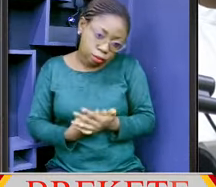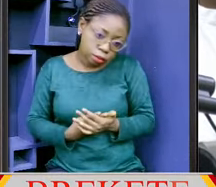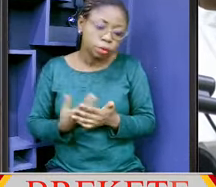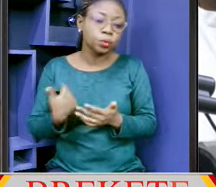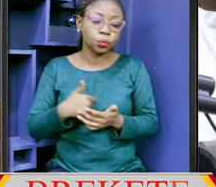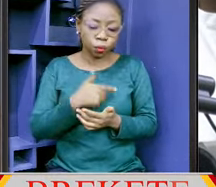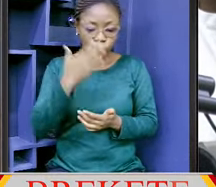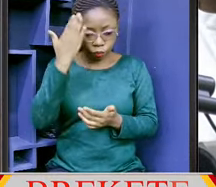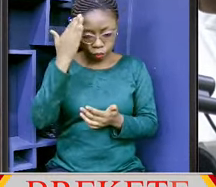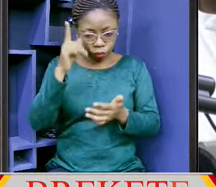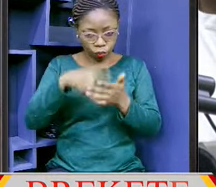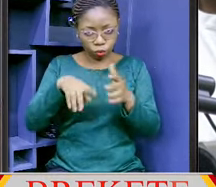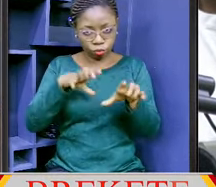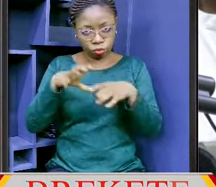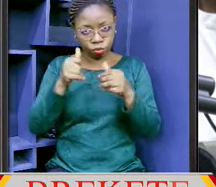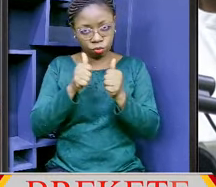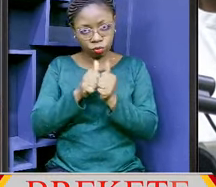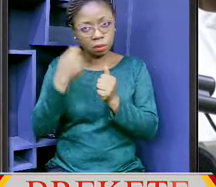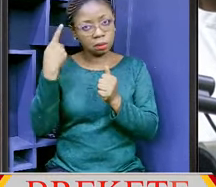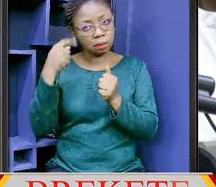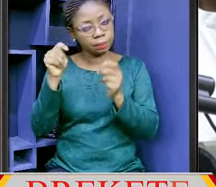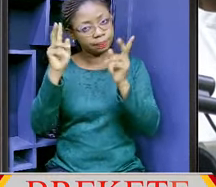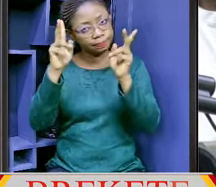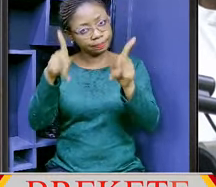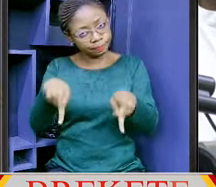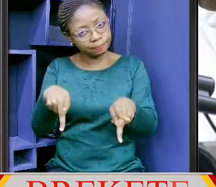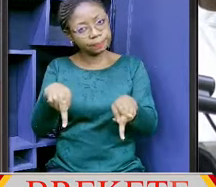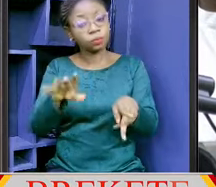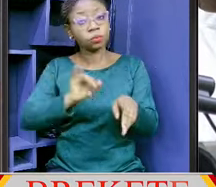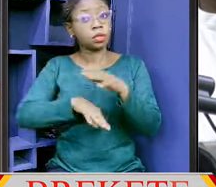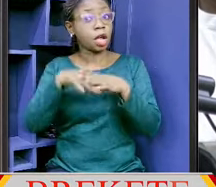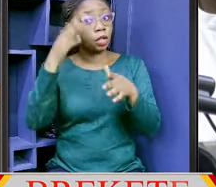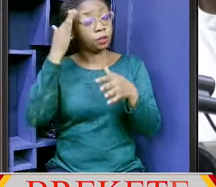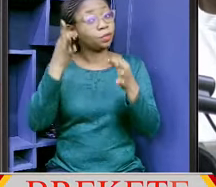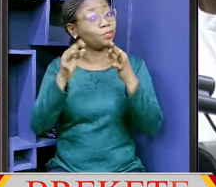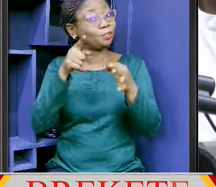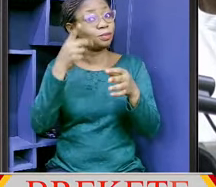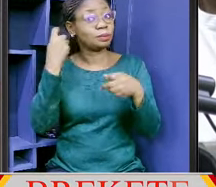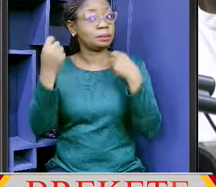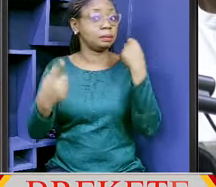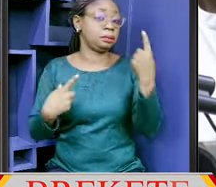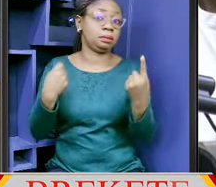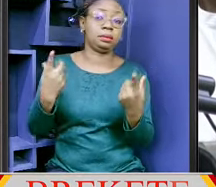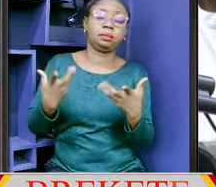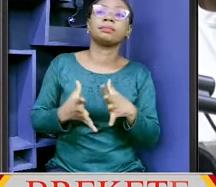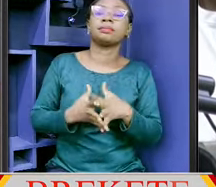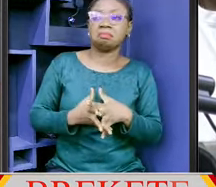We know waiting to do with her. Yes, sir. I don't know whether you understand. Yes, sir.